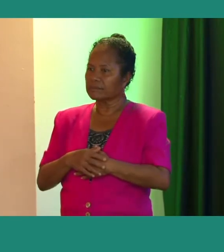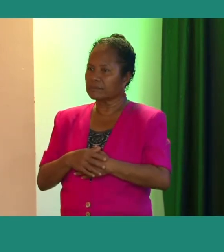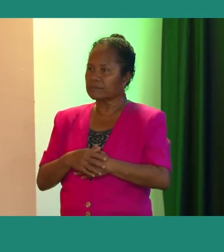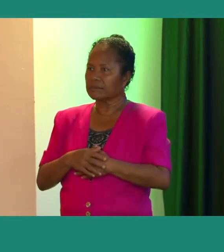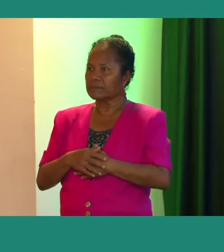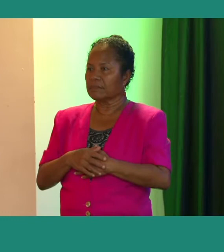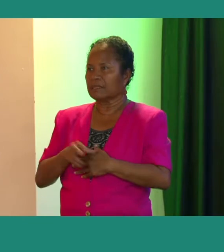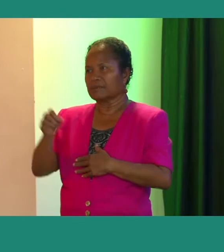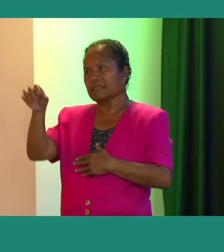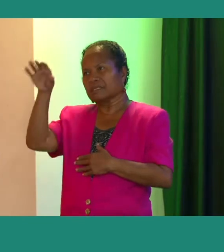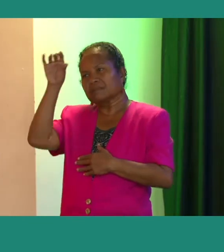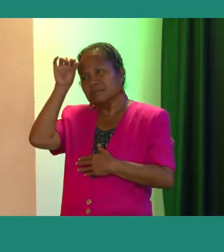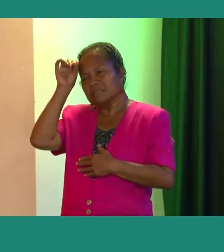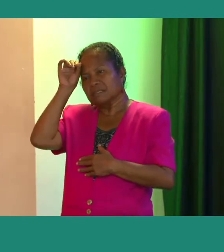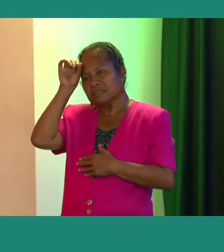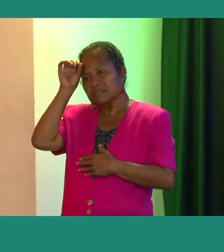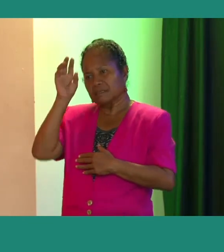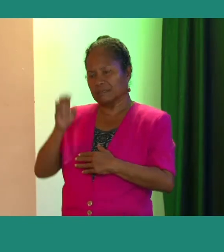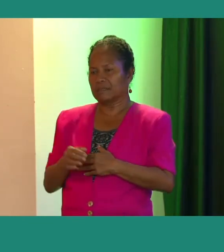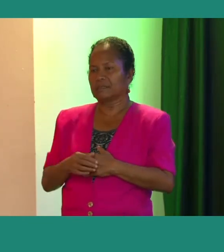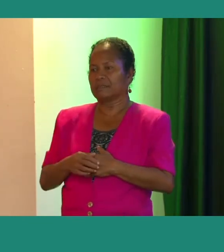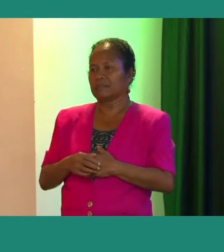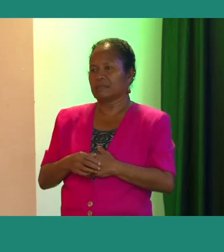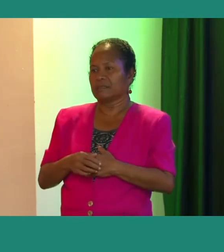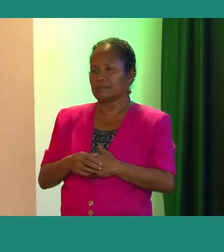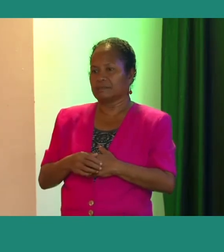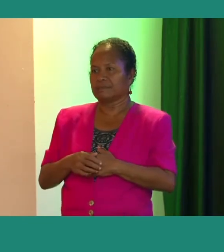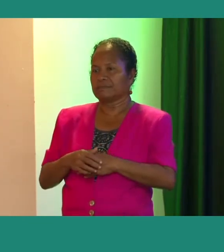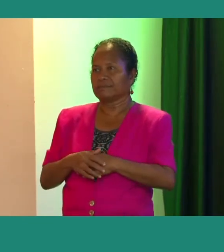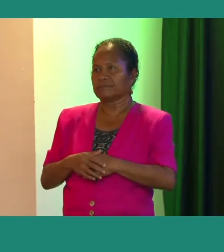reflect and learn on that process as well.